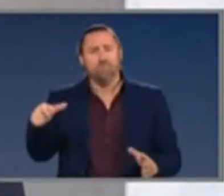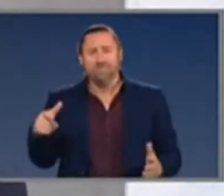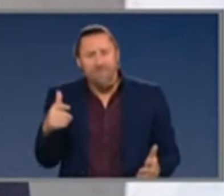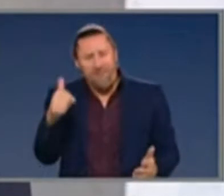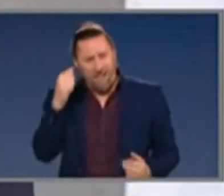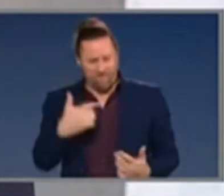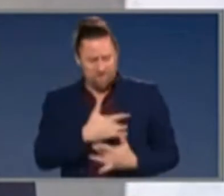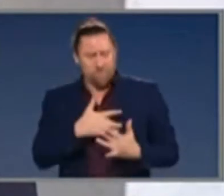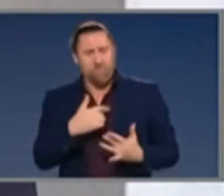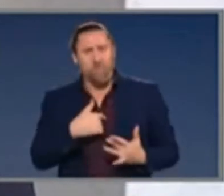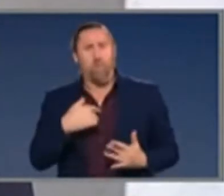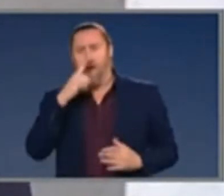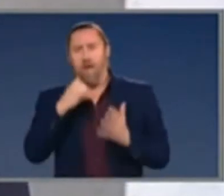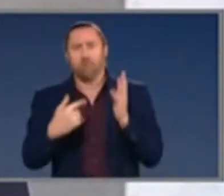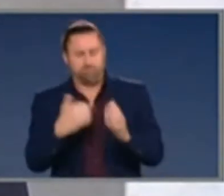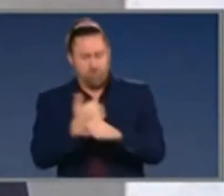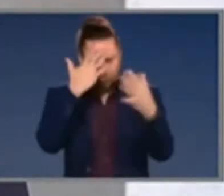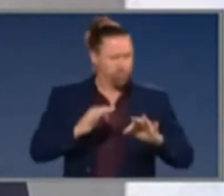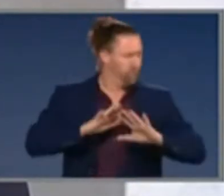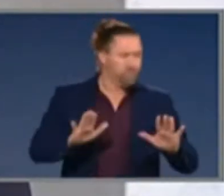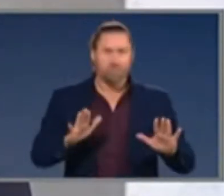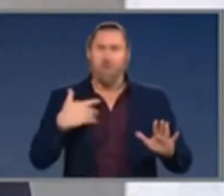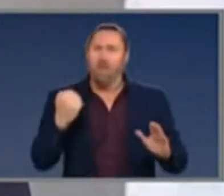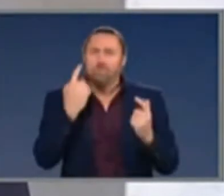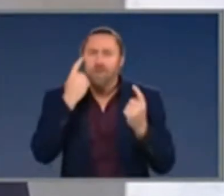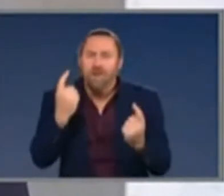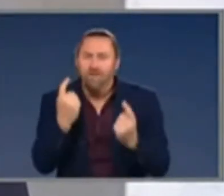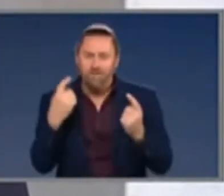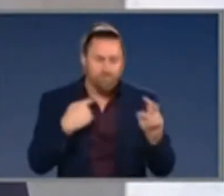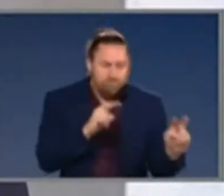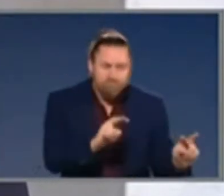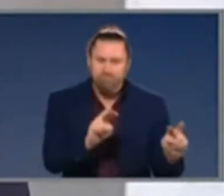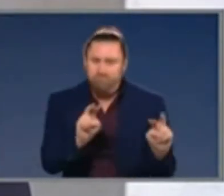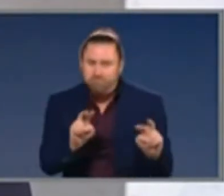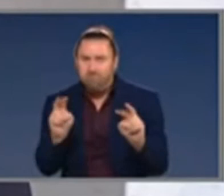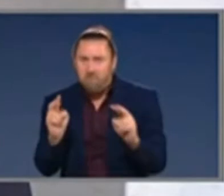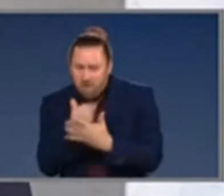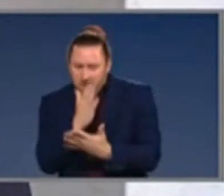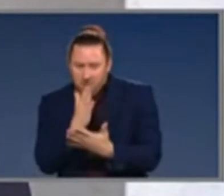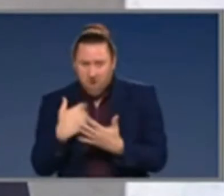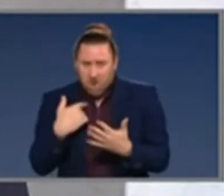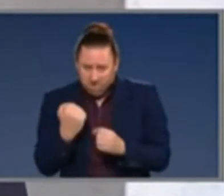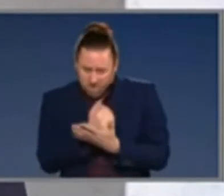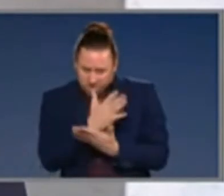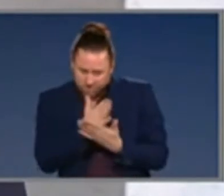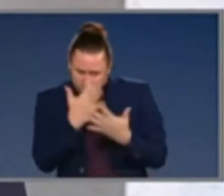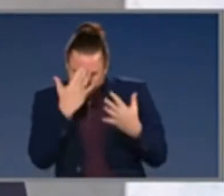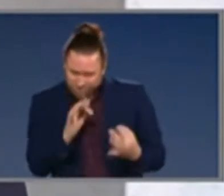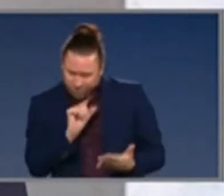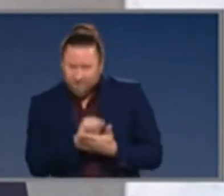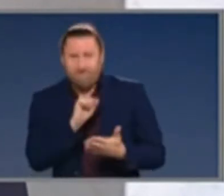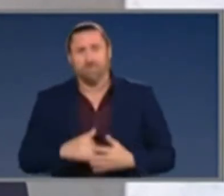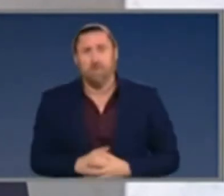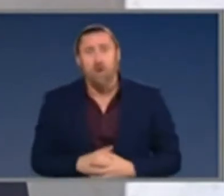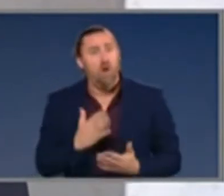we have to deal with them sensitively, which is what we're seeking to do. That's why I'm so appreciative of some of the heroics